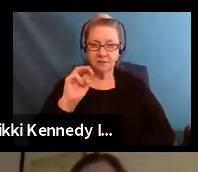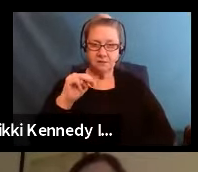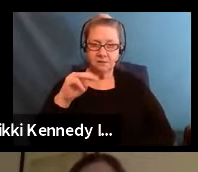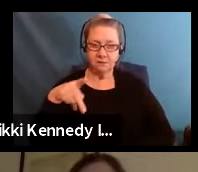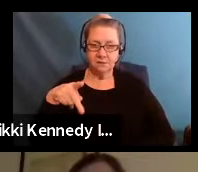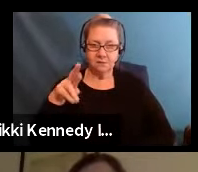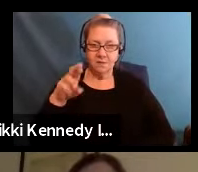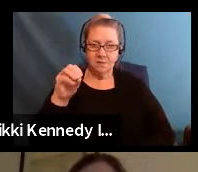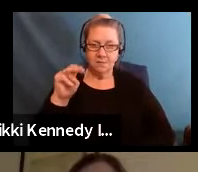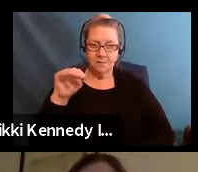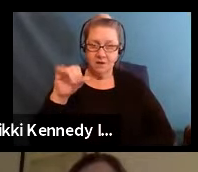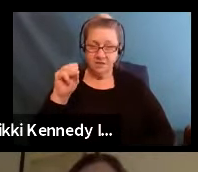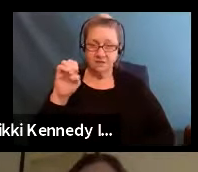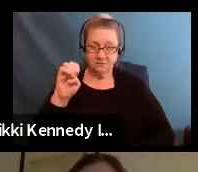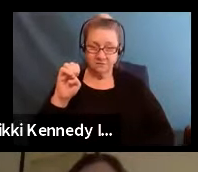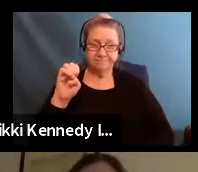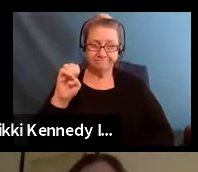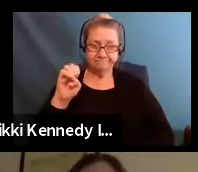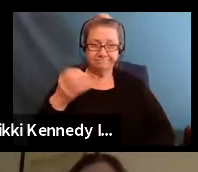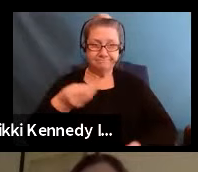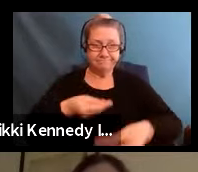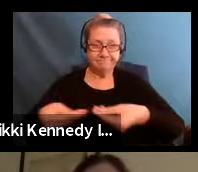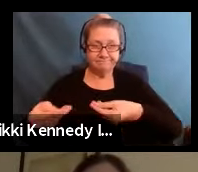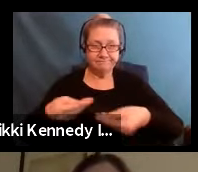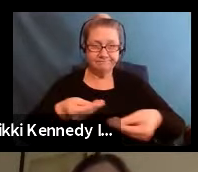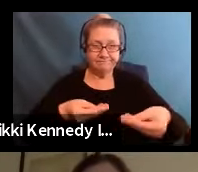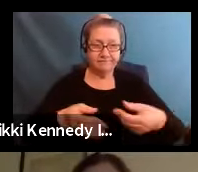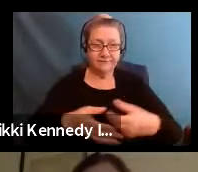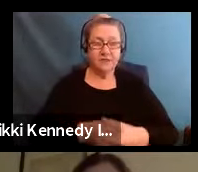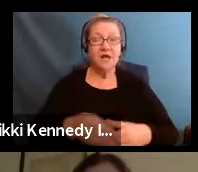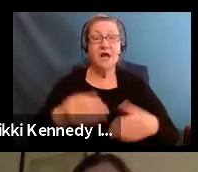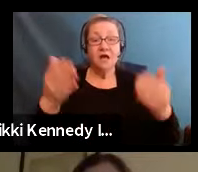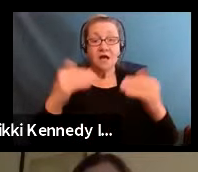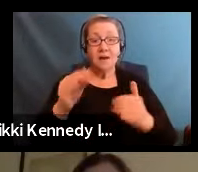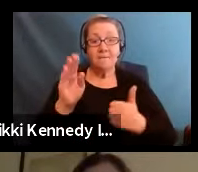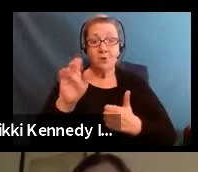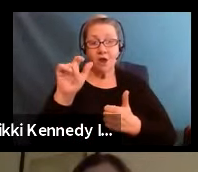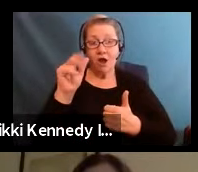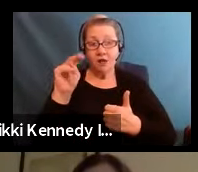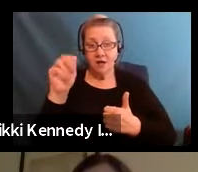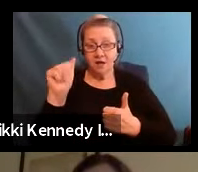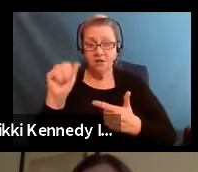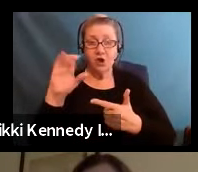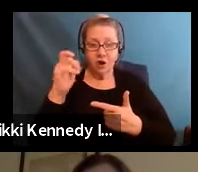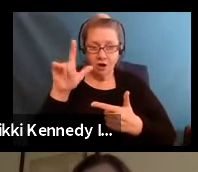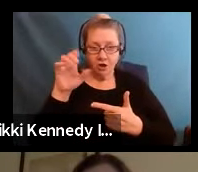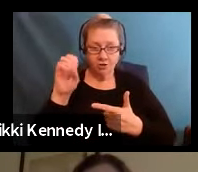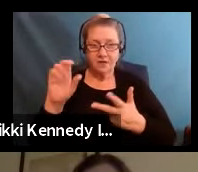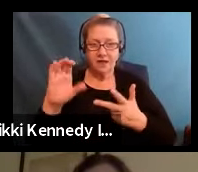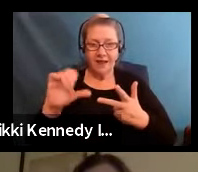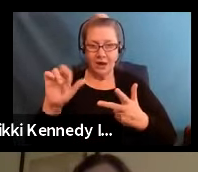Thank you, Dr. Brooks. Let's go on to Brianna and then Charles, and then we'll go to Carol Green.